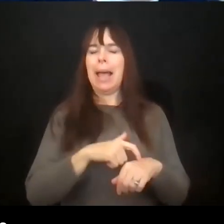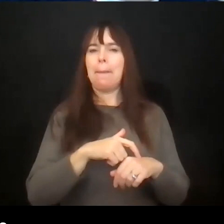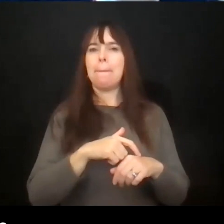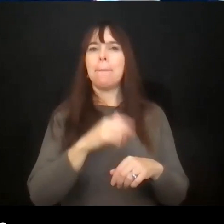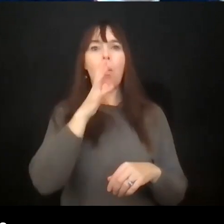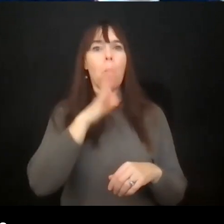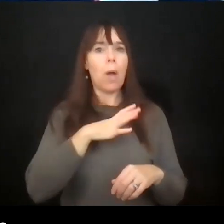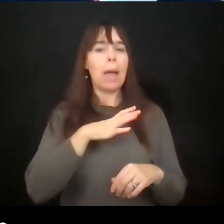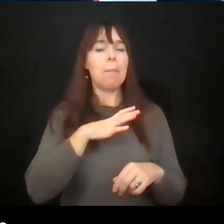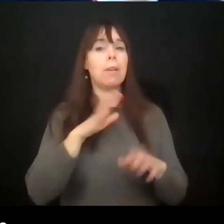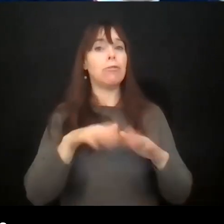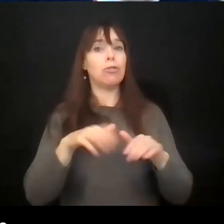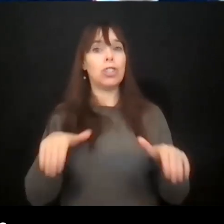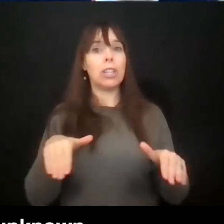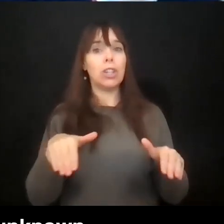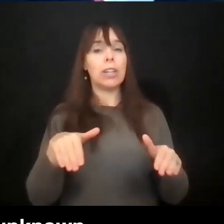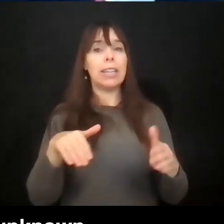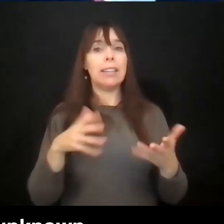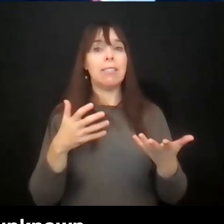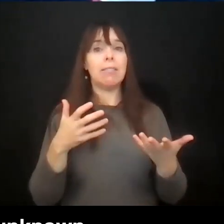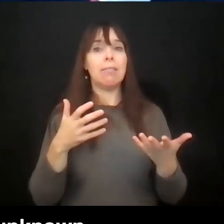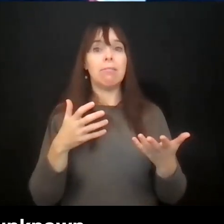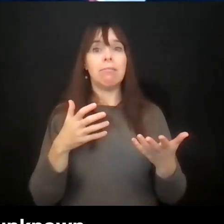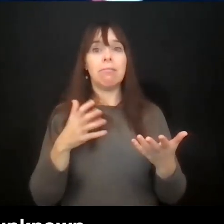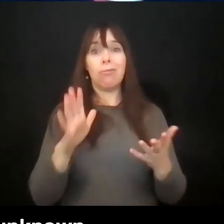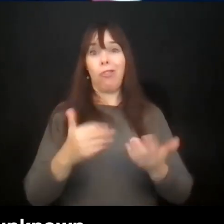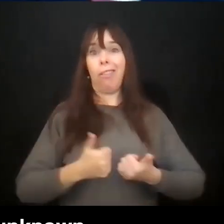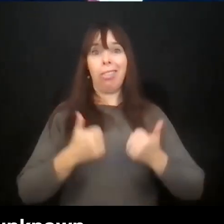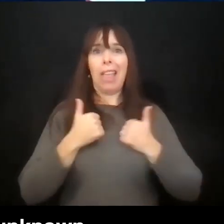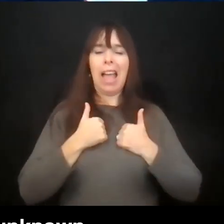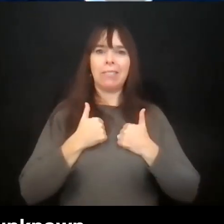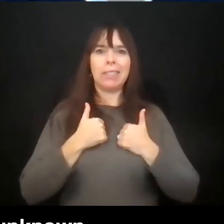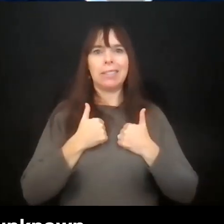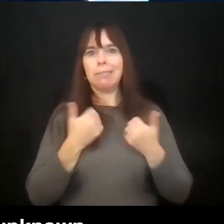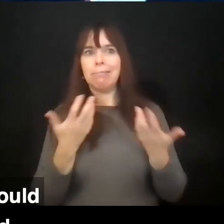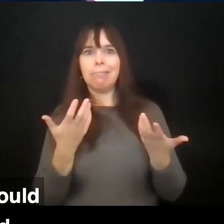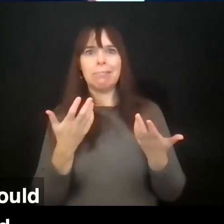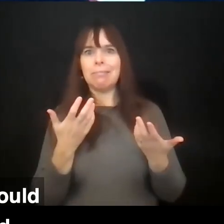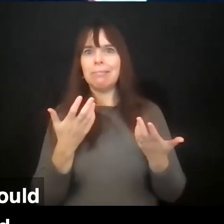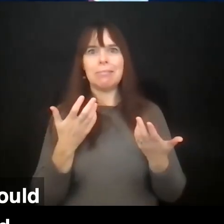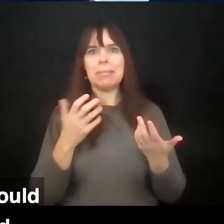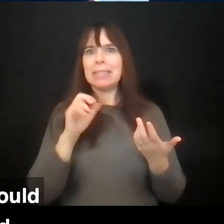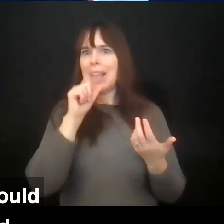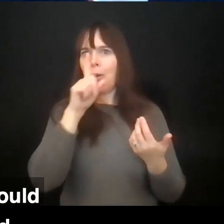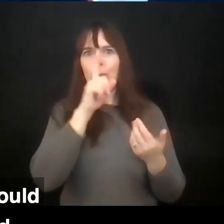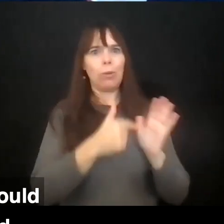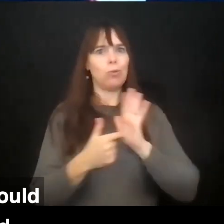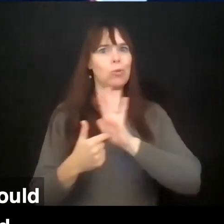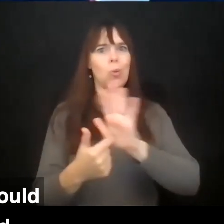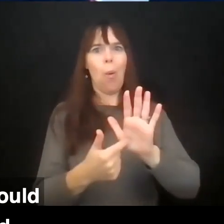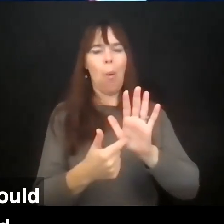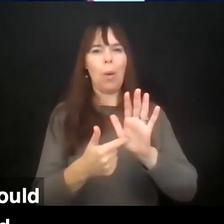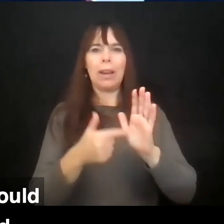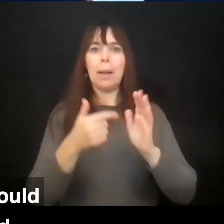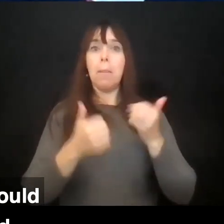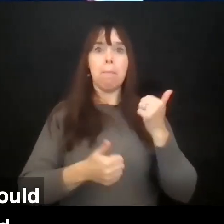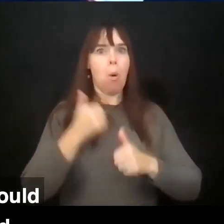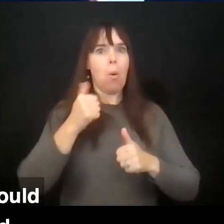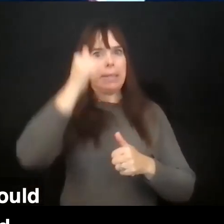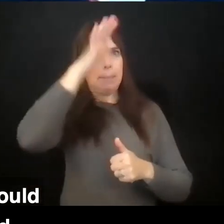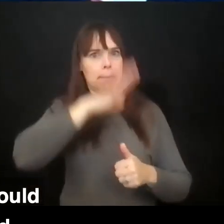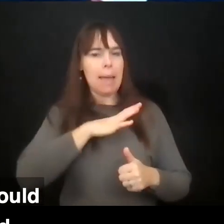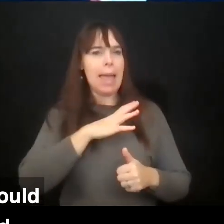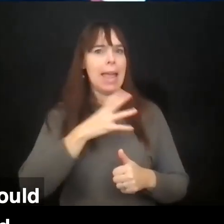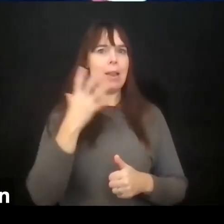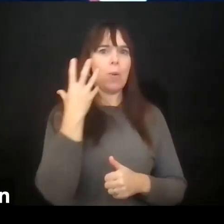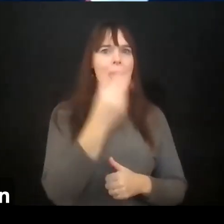and children, their lives were somewhat unknown from male lives. Men would go out into